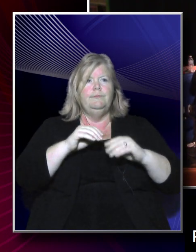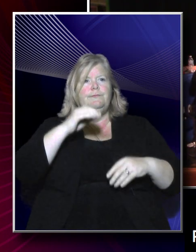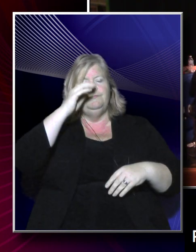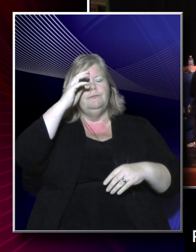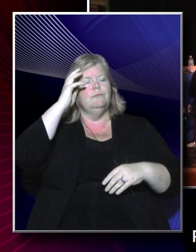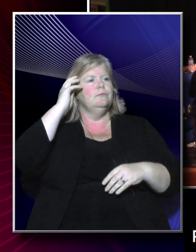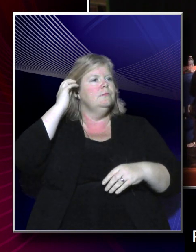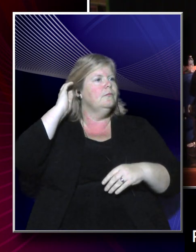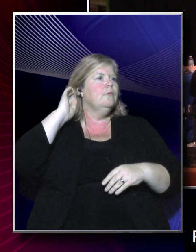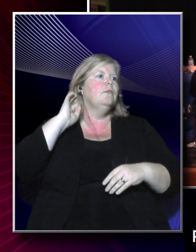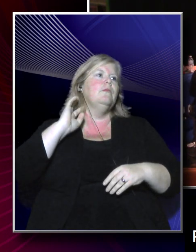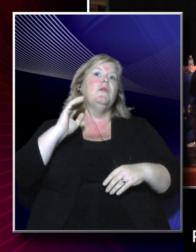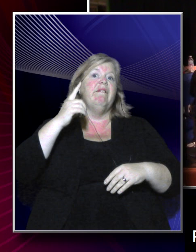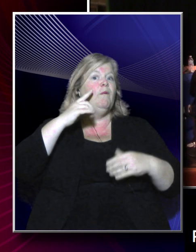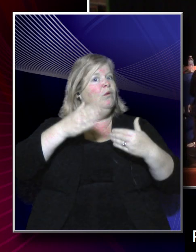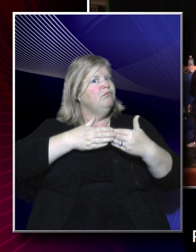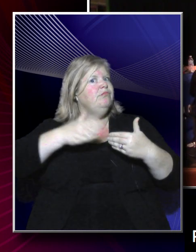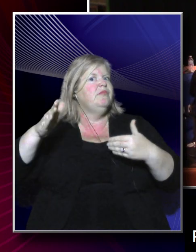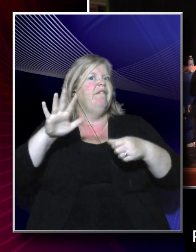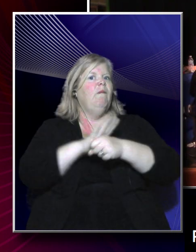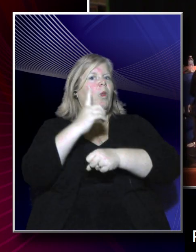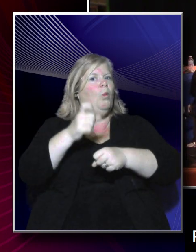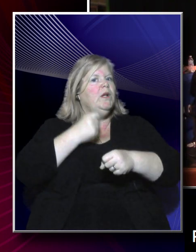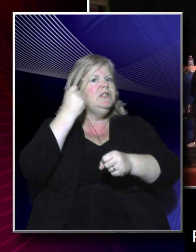So this is for the whole year.